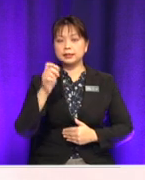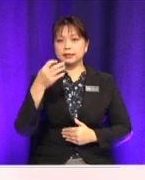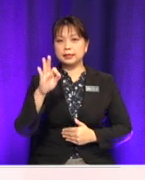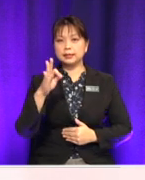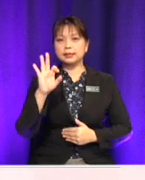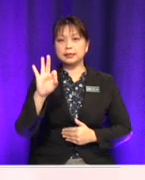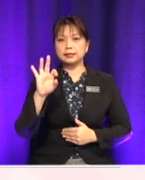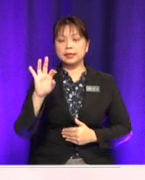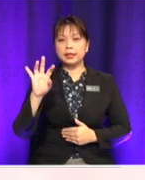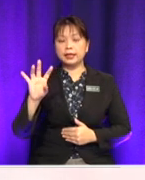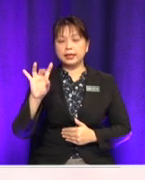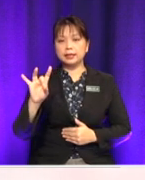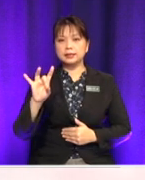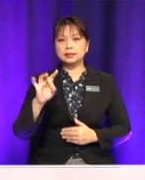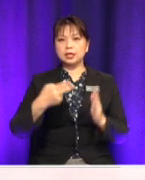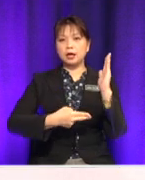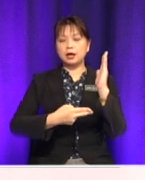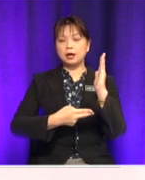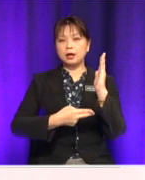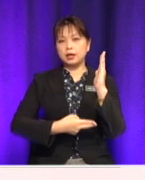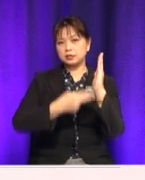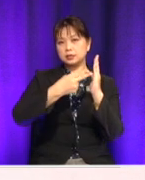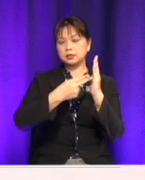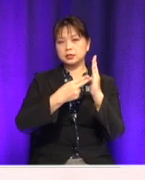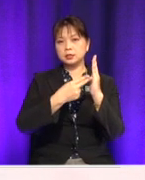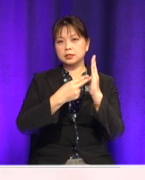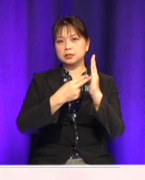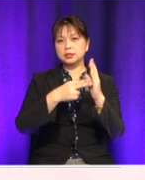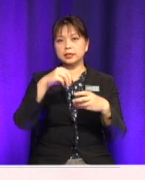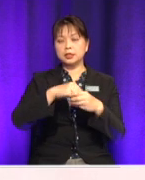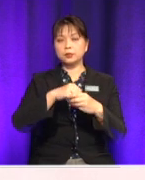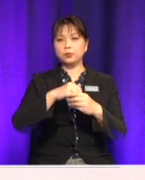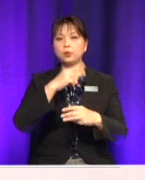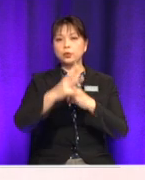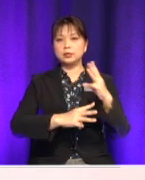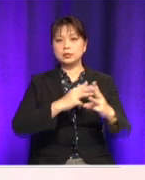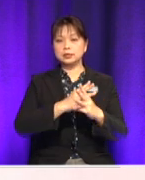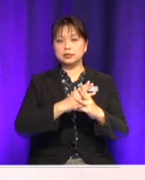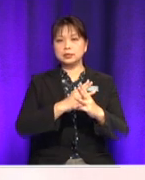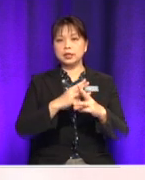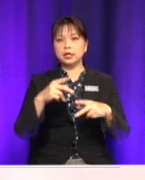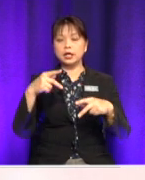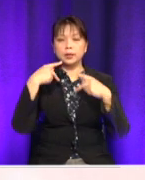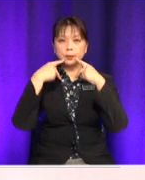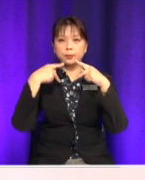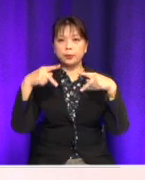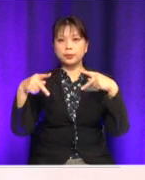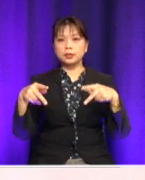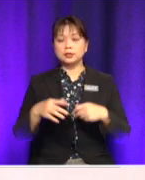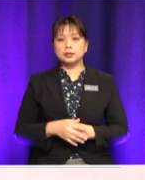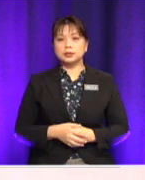highest buildings in the world. The Petronas Towers are very popular with tourists, and if you visit them, you'll certainly see